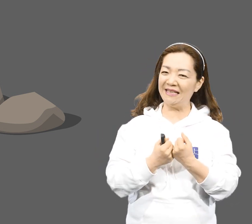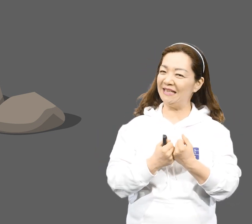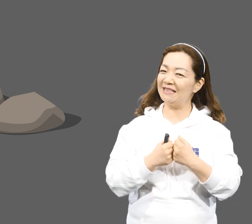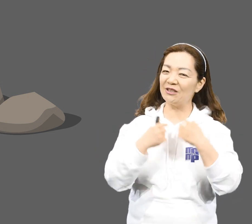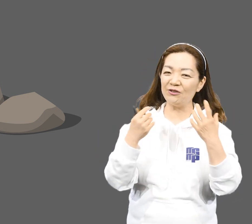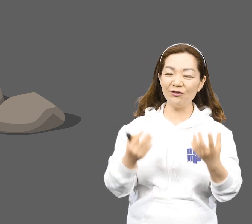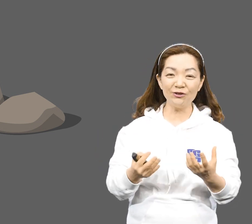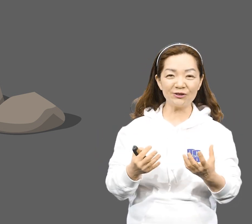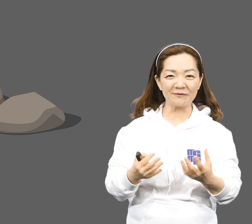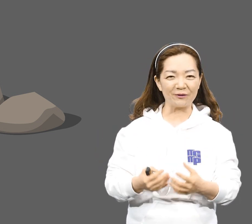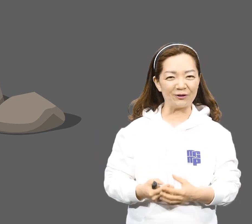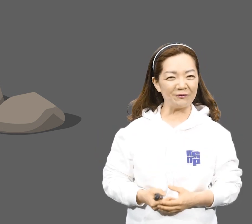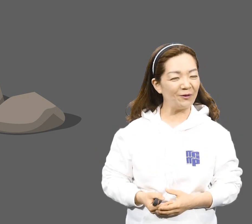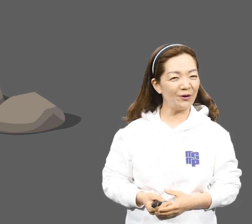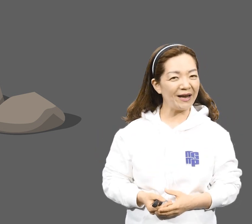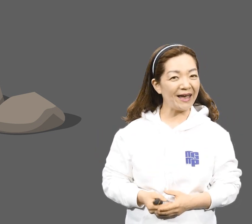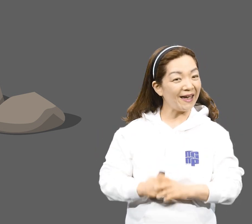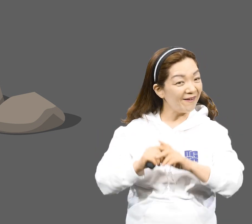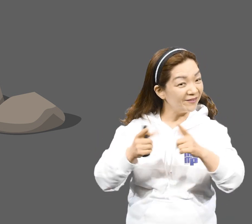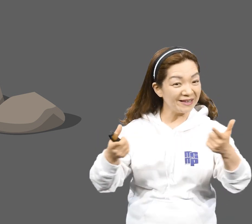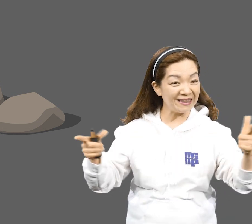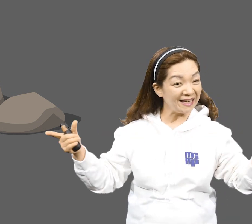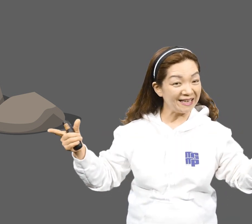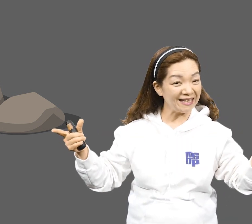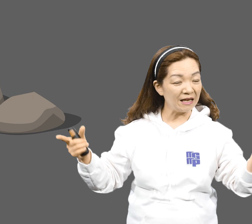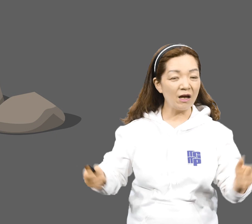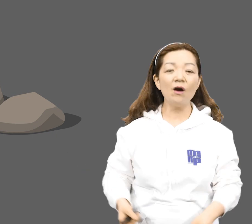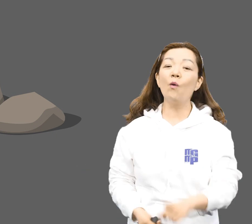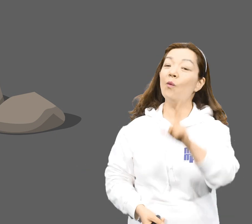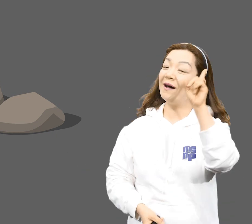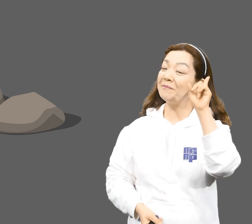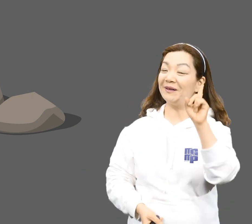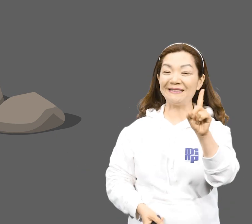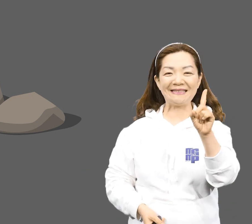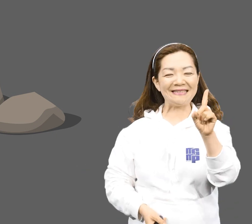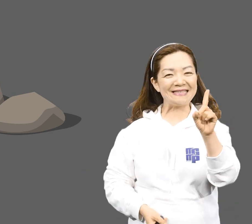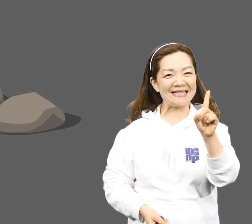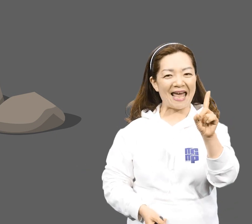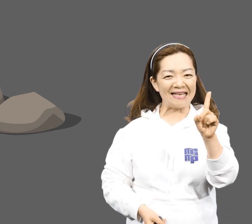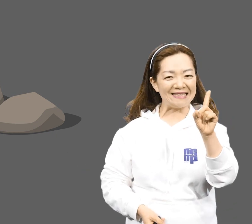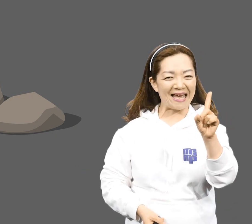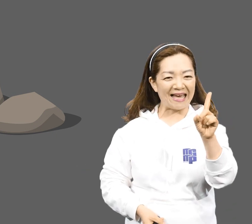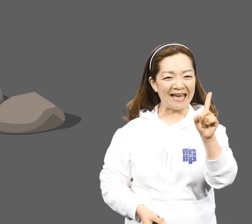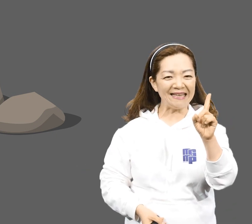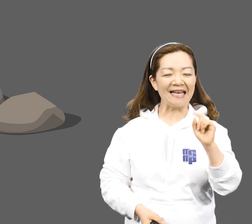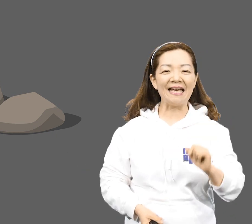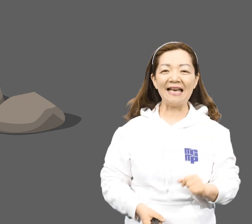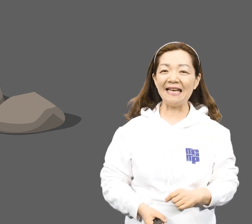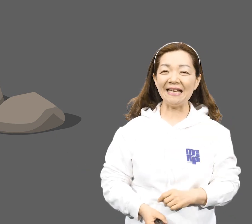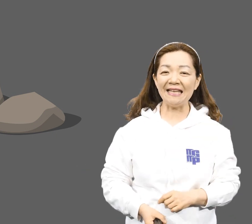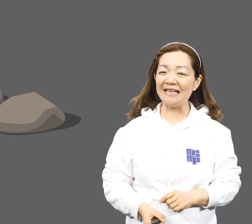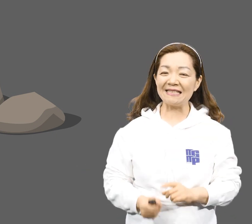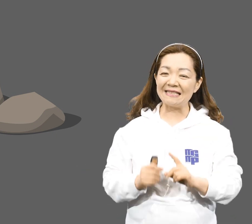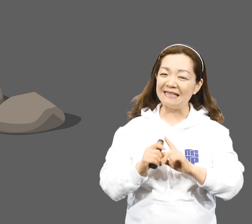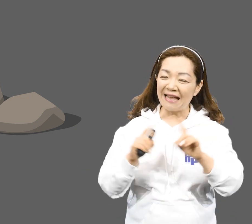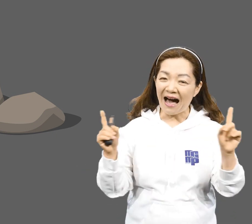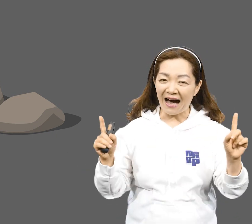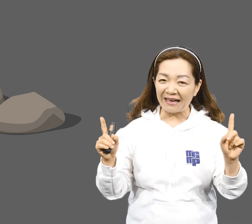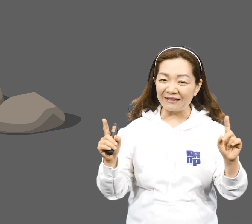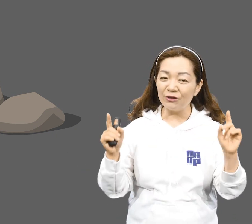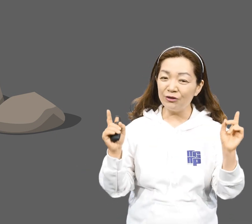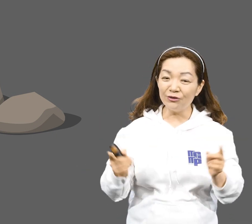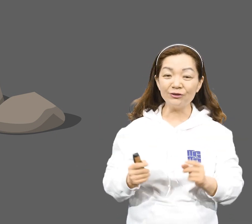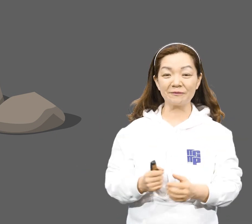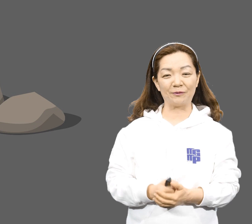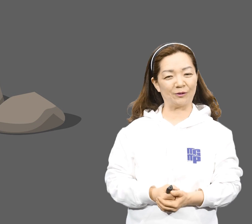stone is useful for everything? One person said that it is